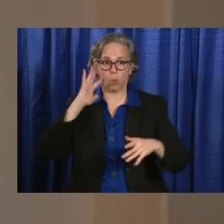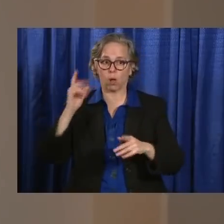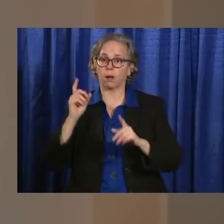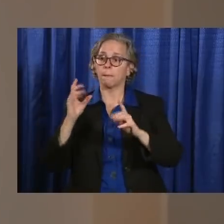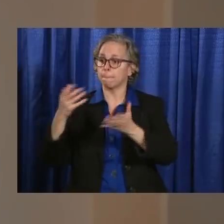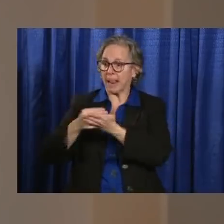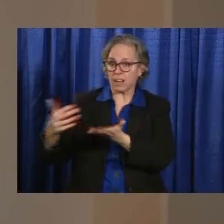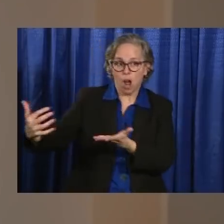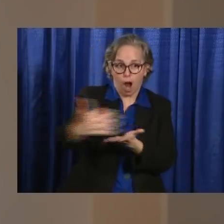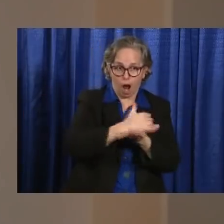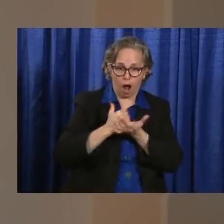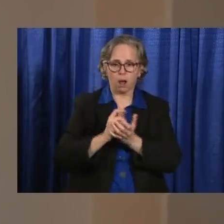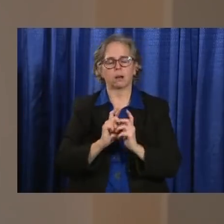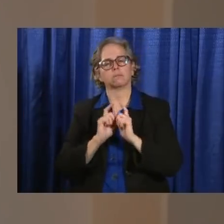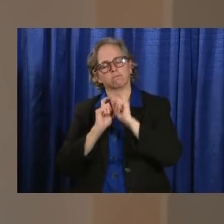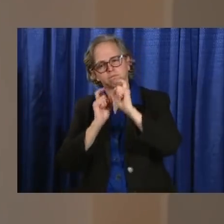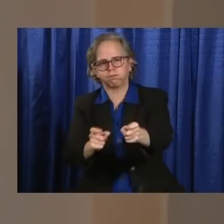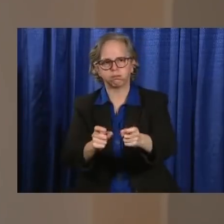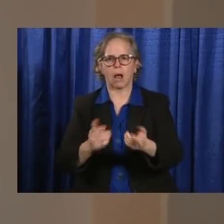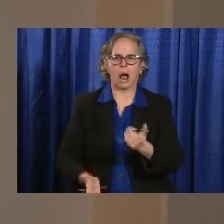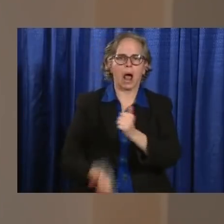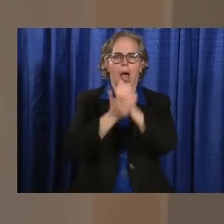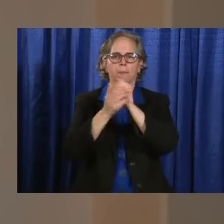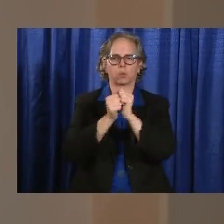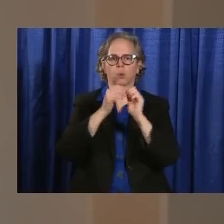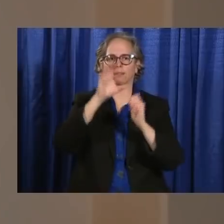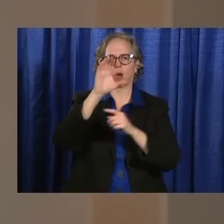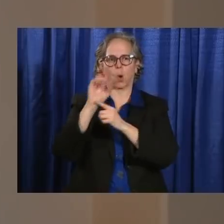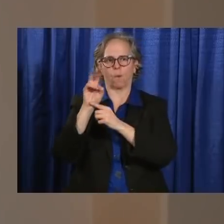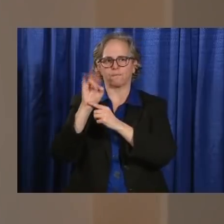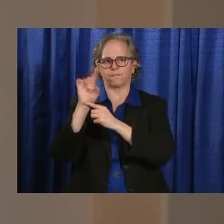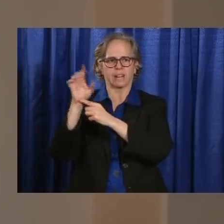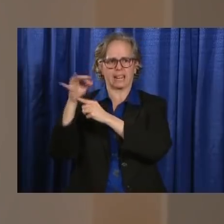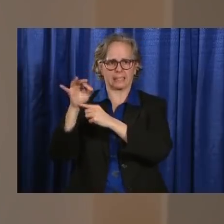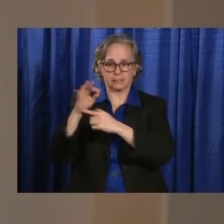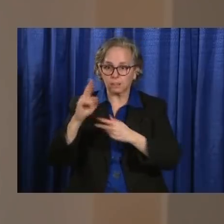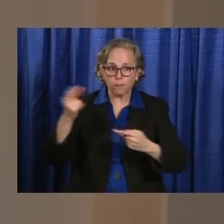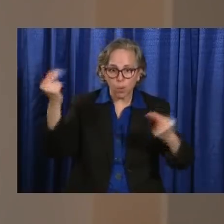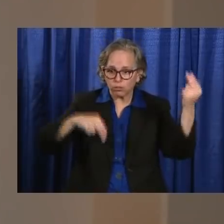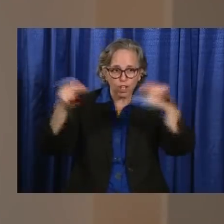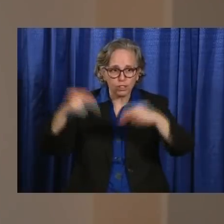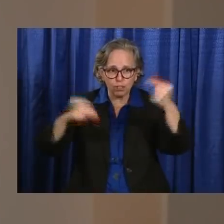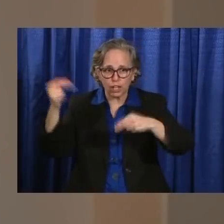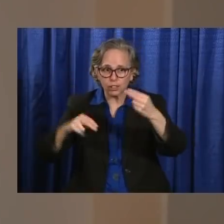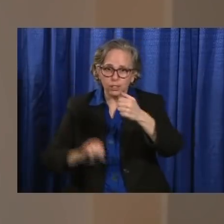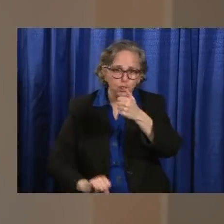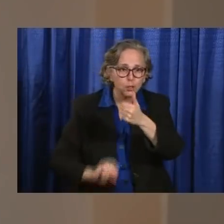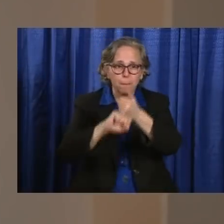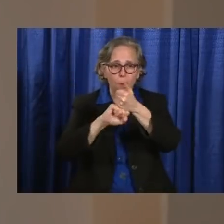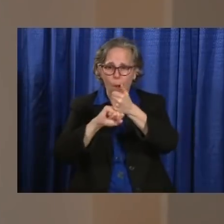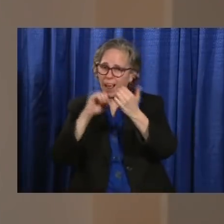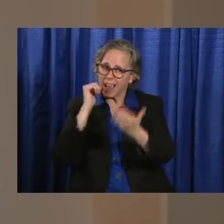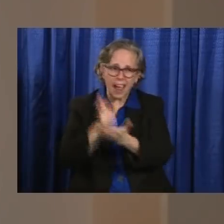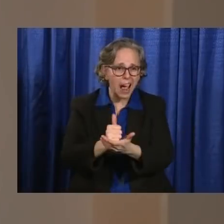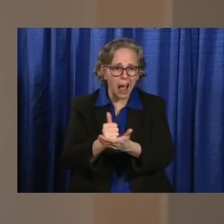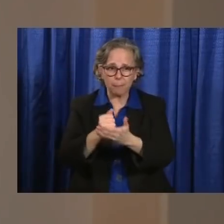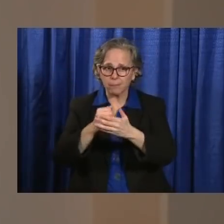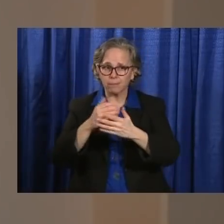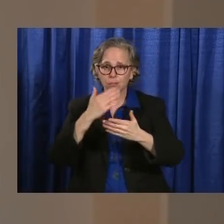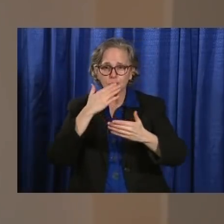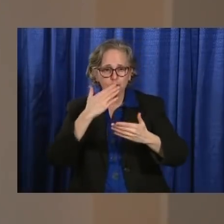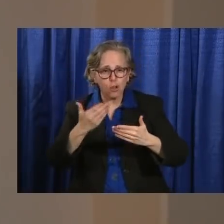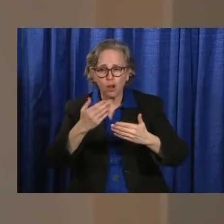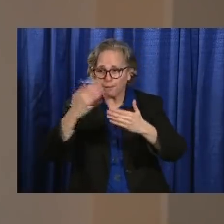so we just appreciate how everybody's pitching in together to try to help support the frontline workers and everybody who's in need.